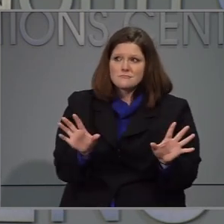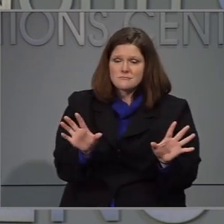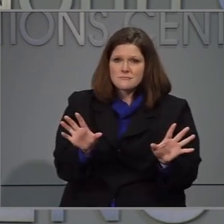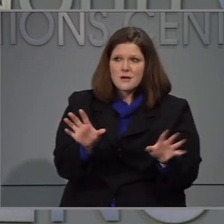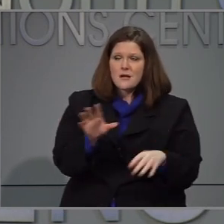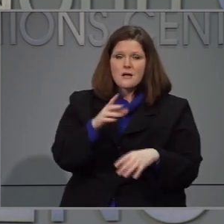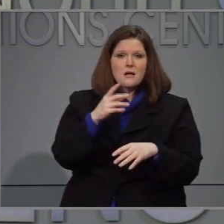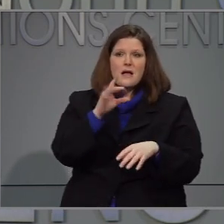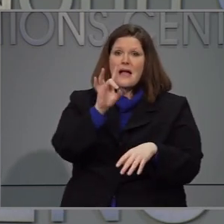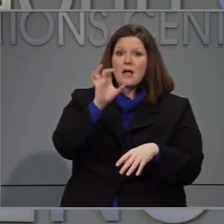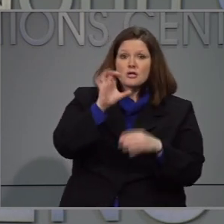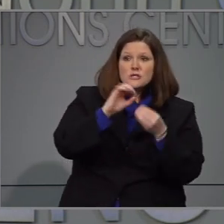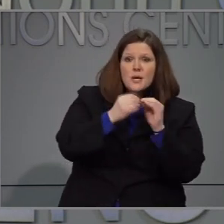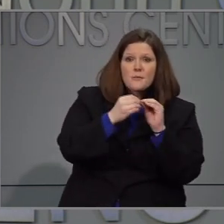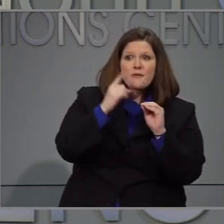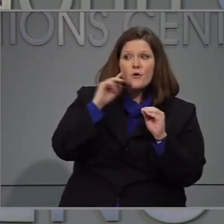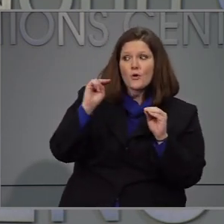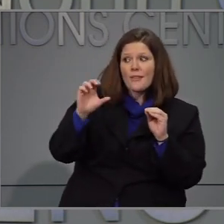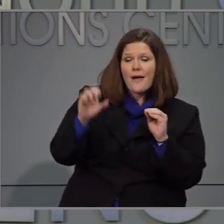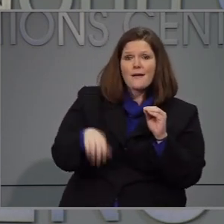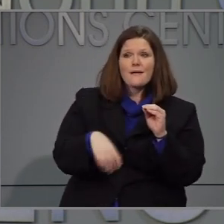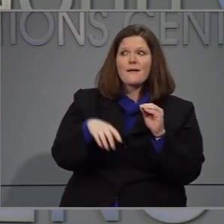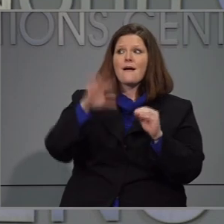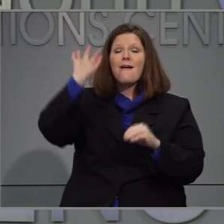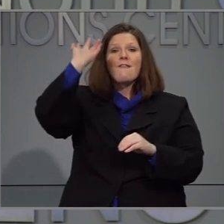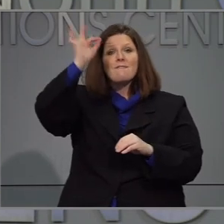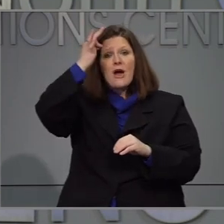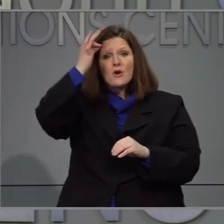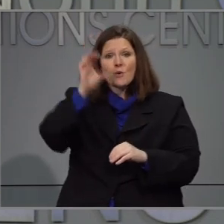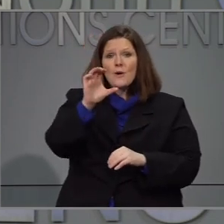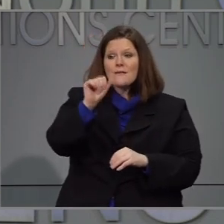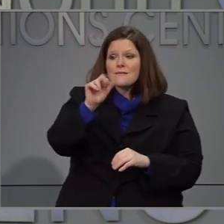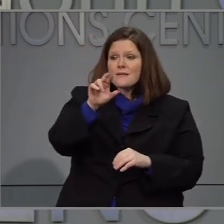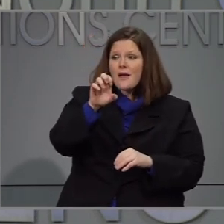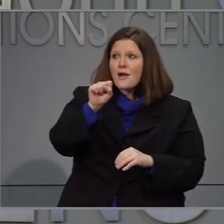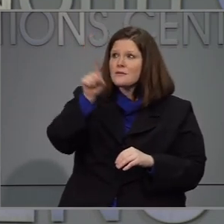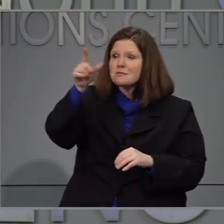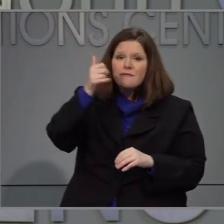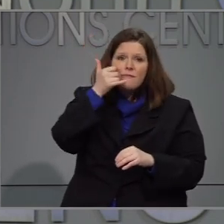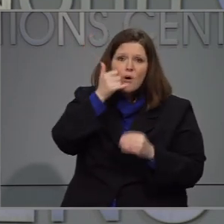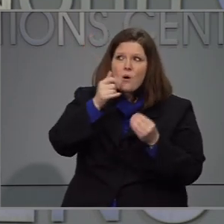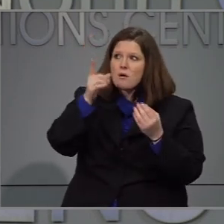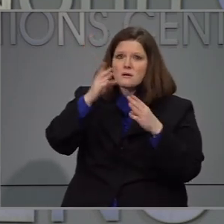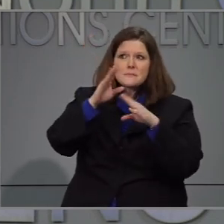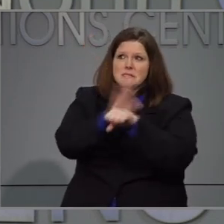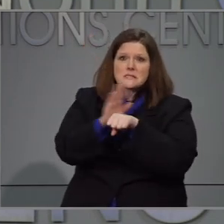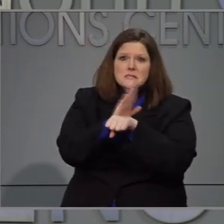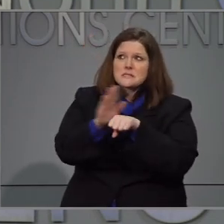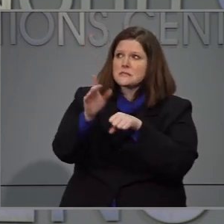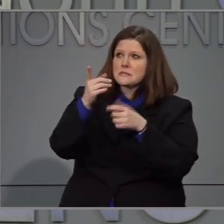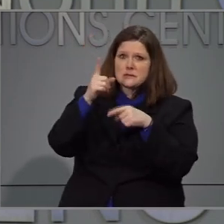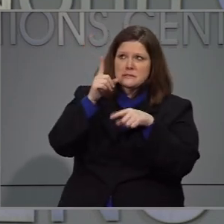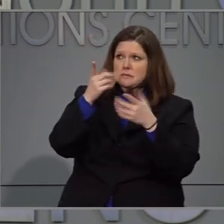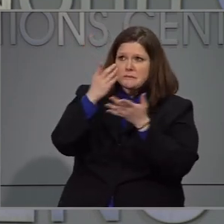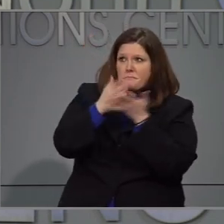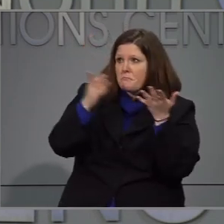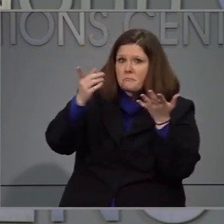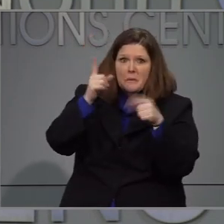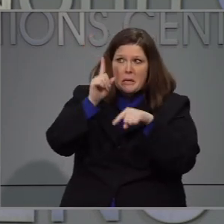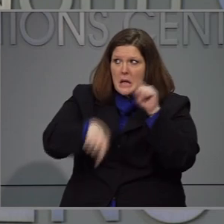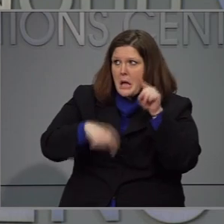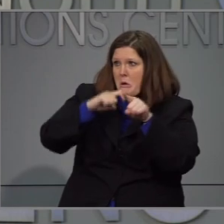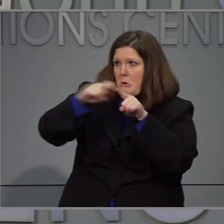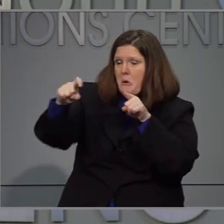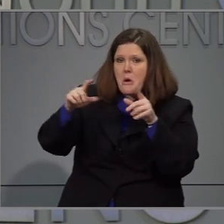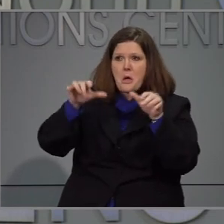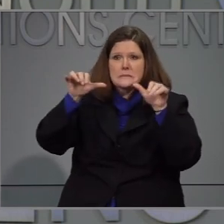benefits 800 number from North Carolina and the federal CARES number. How many people do you have taking calls, and what is your plan to try